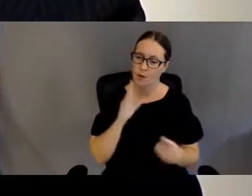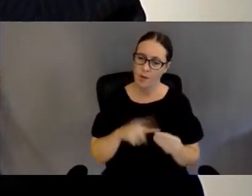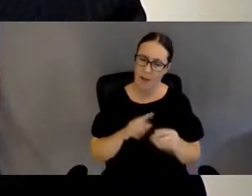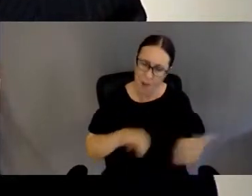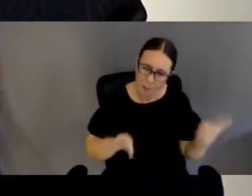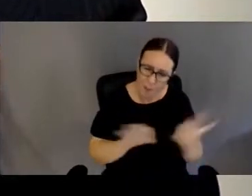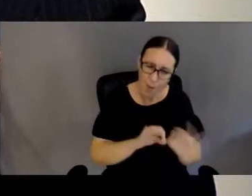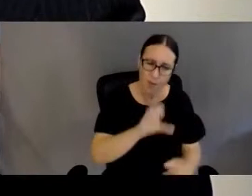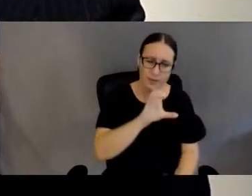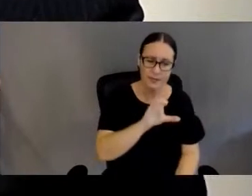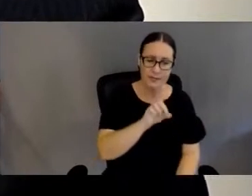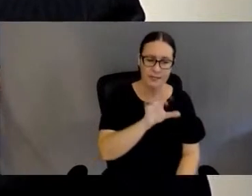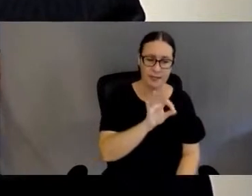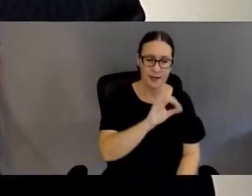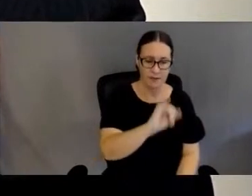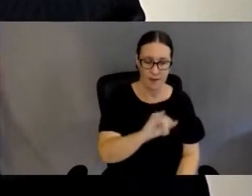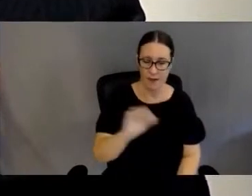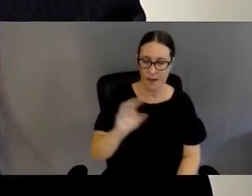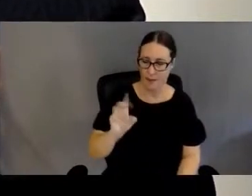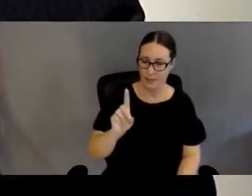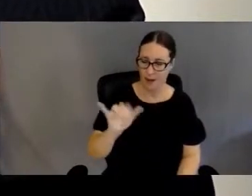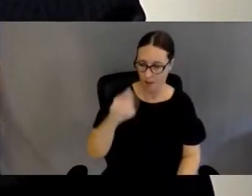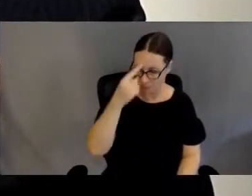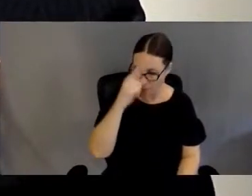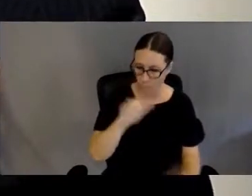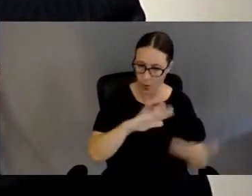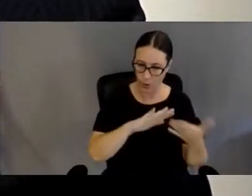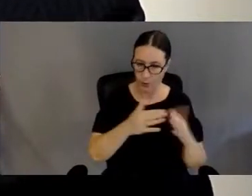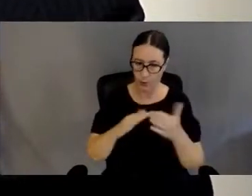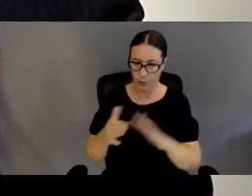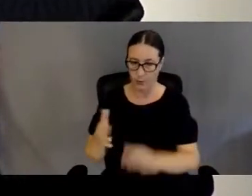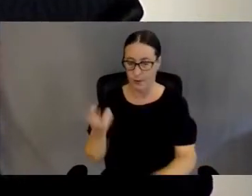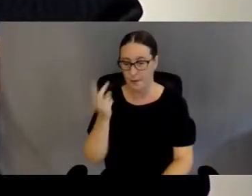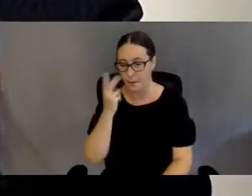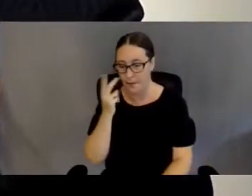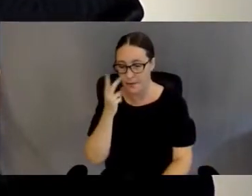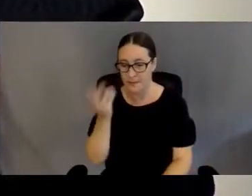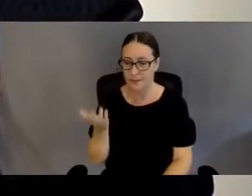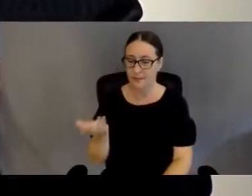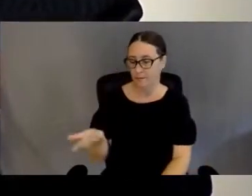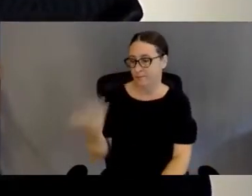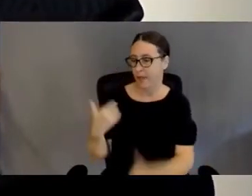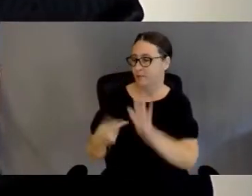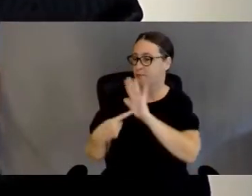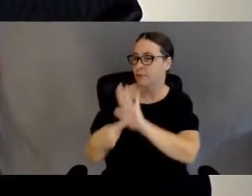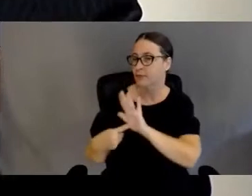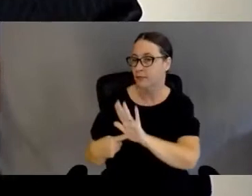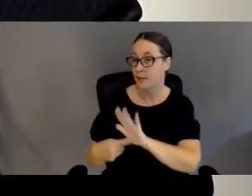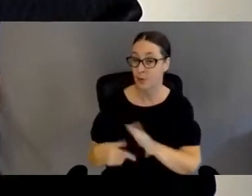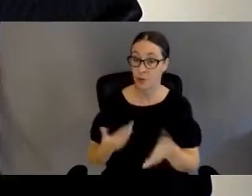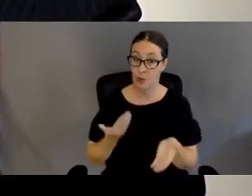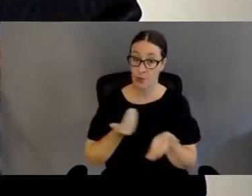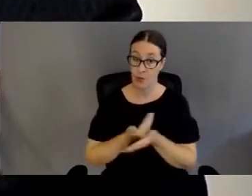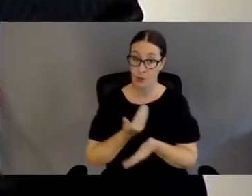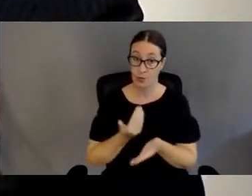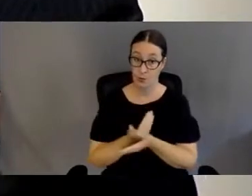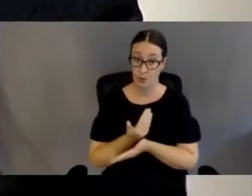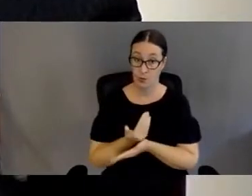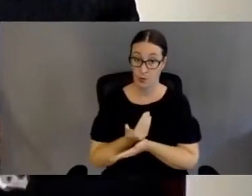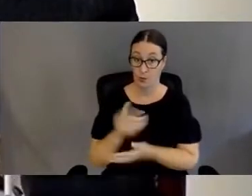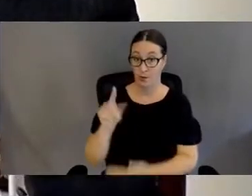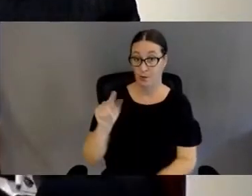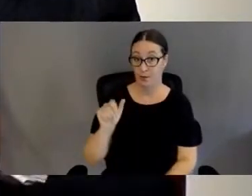MDIs are to the community by just looking at Harbor, for example. For example, the New Market Tax Credit